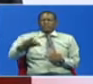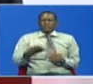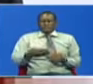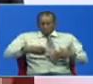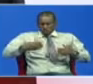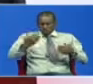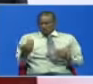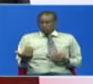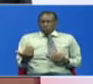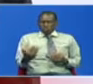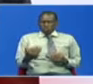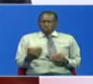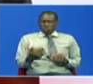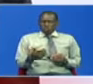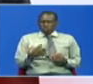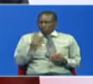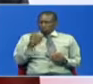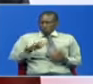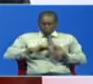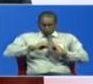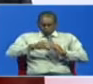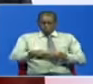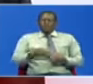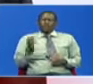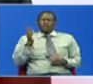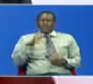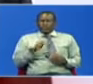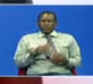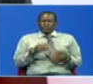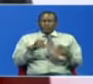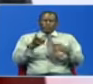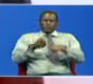teenagers who have become pregnant since the